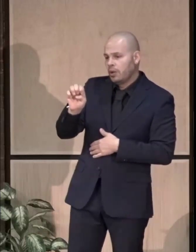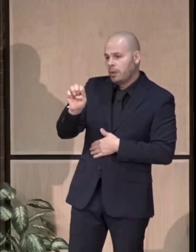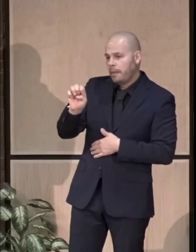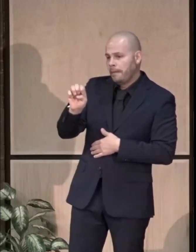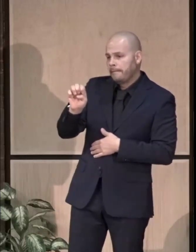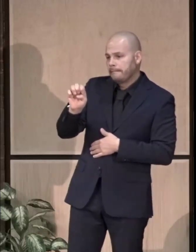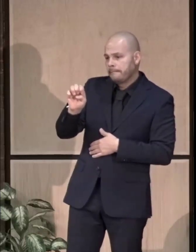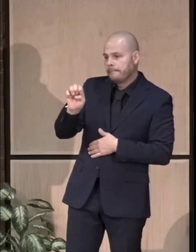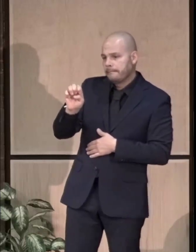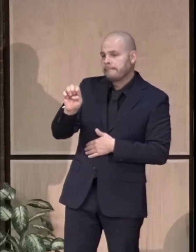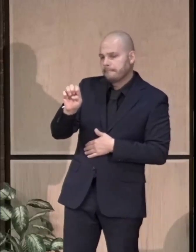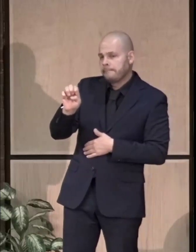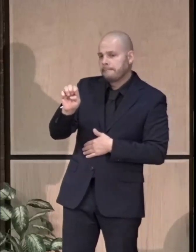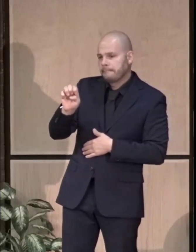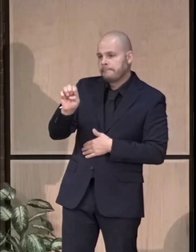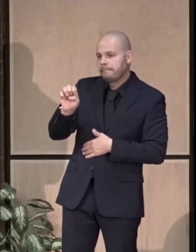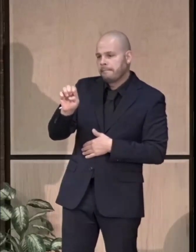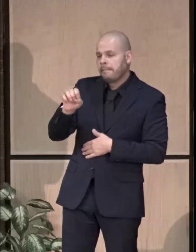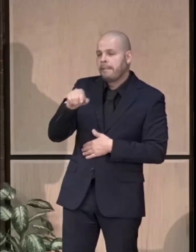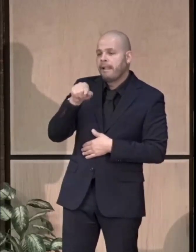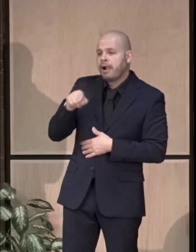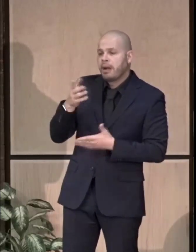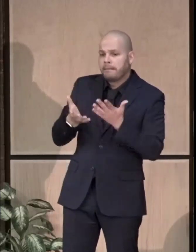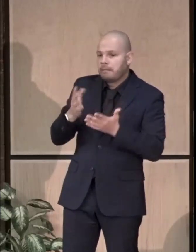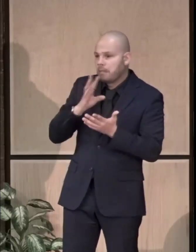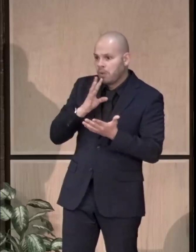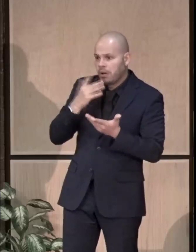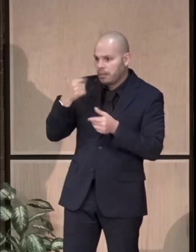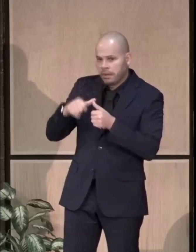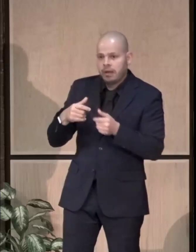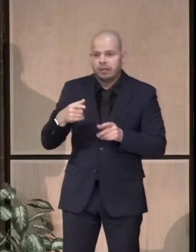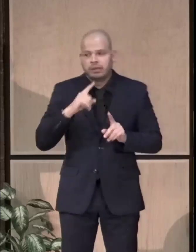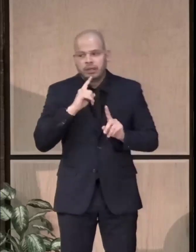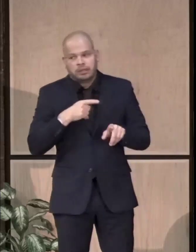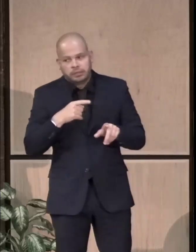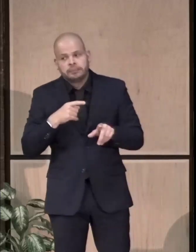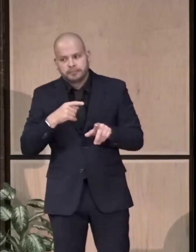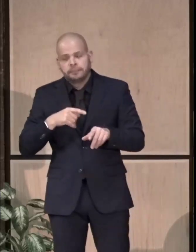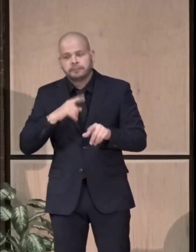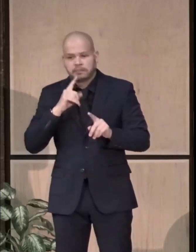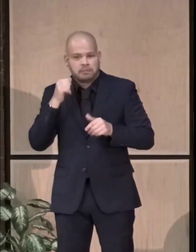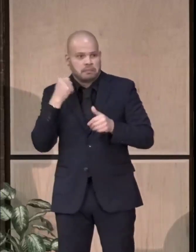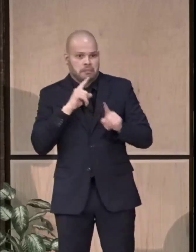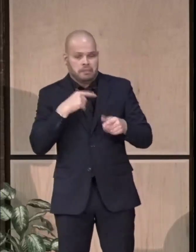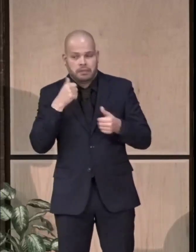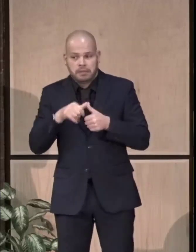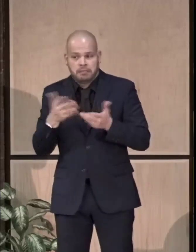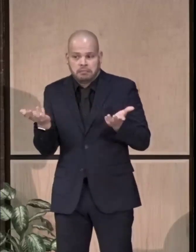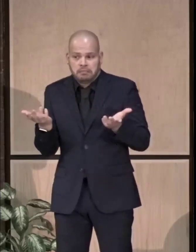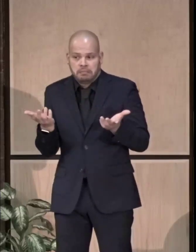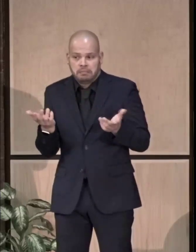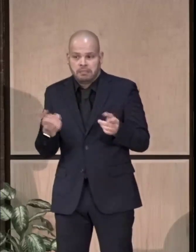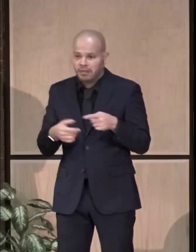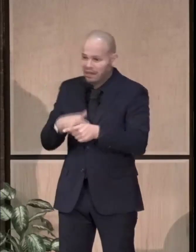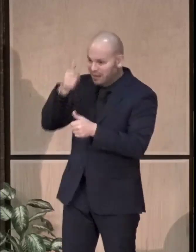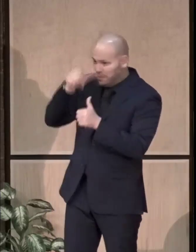with him. You may have? I cannot recall at the time. Okay. Do you recall any conversations you